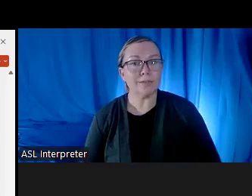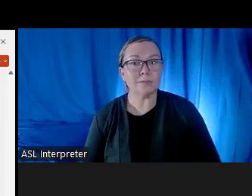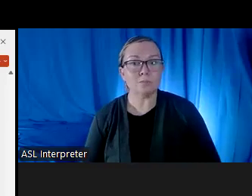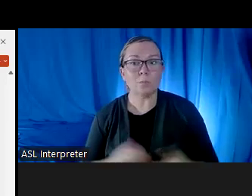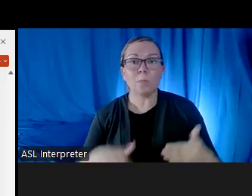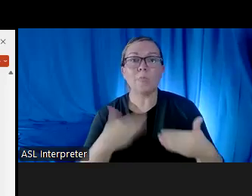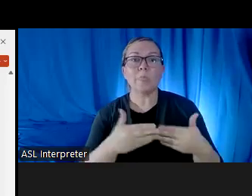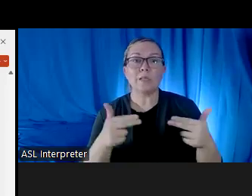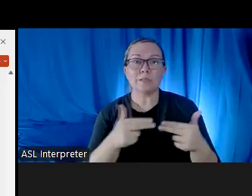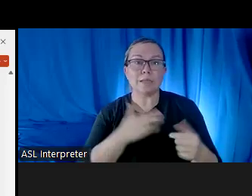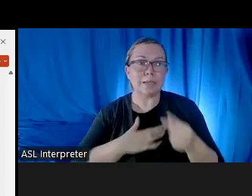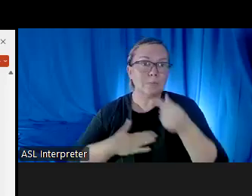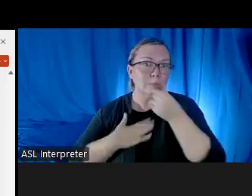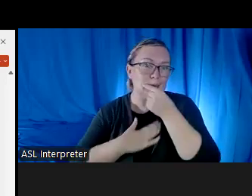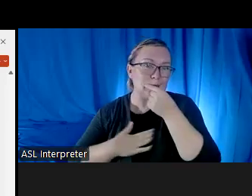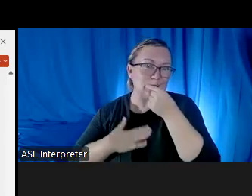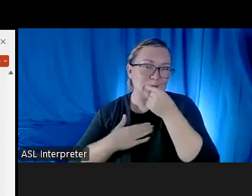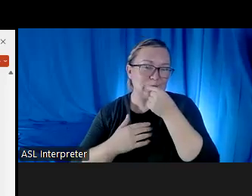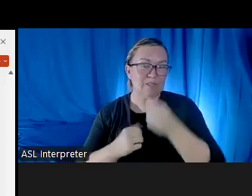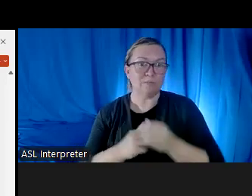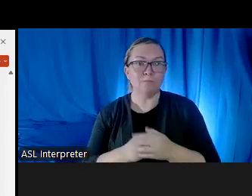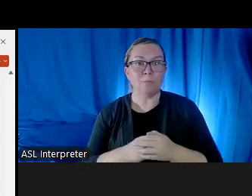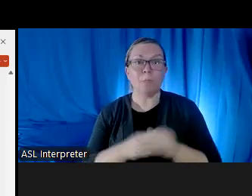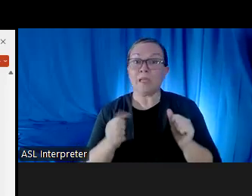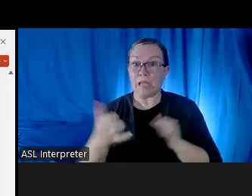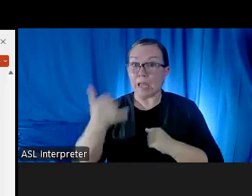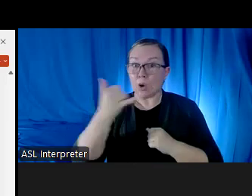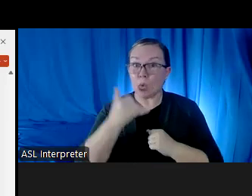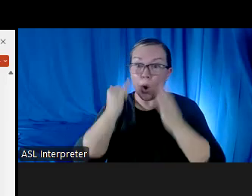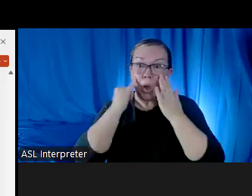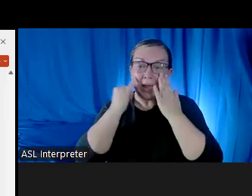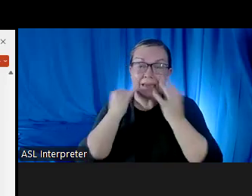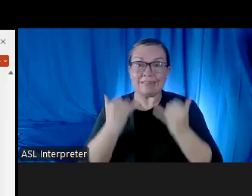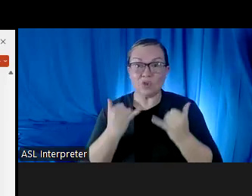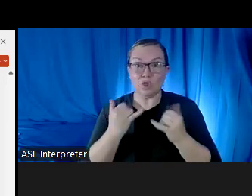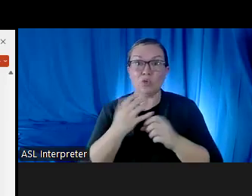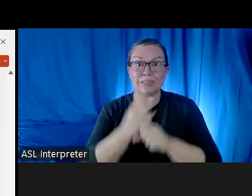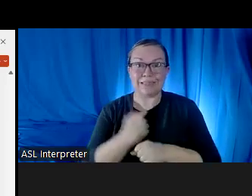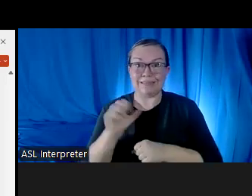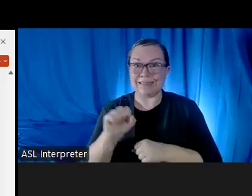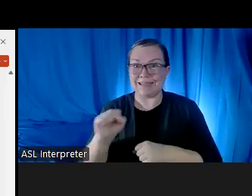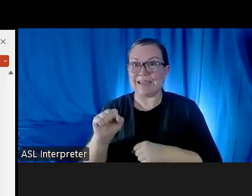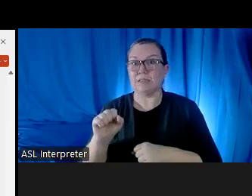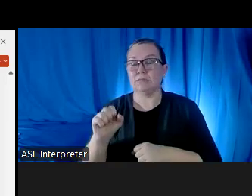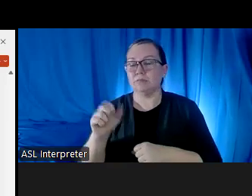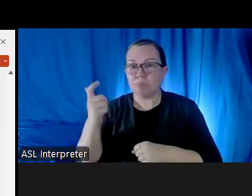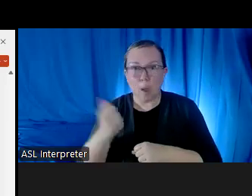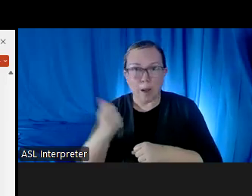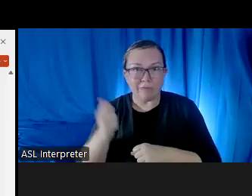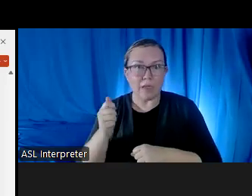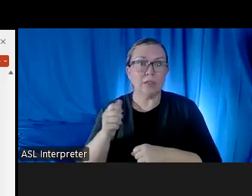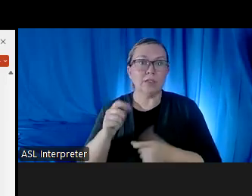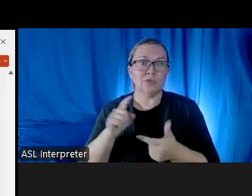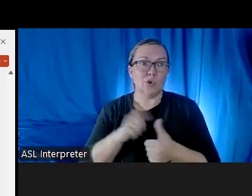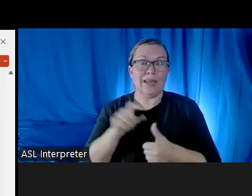Next slide, please. You can call if you're currently receiving a Social Security disability-based benefit, that would be Social